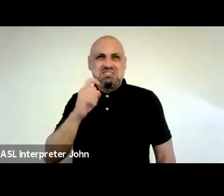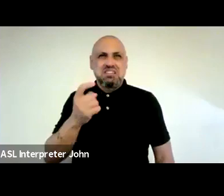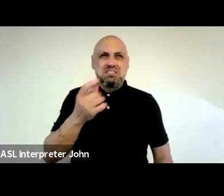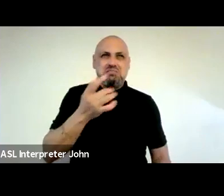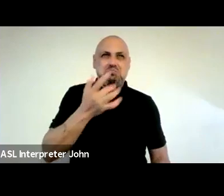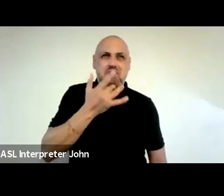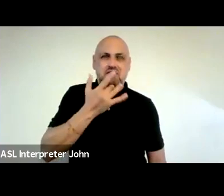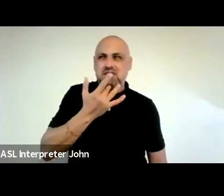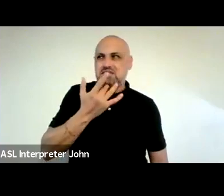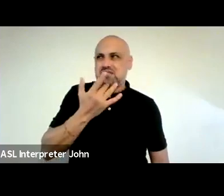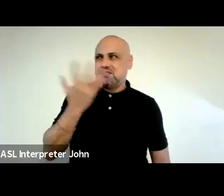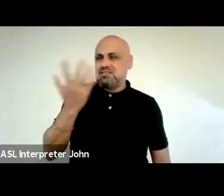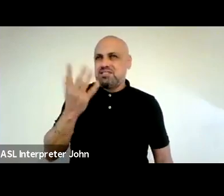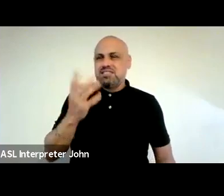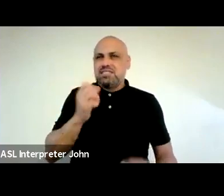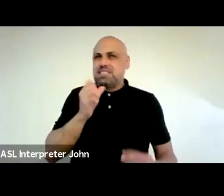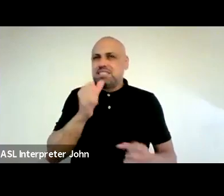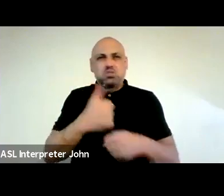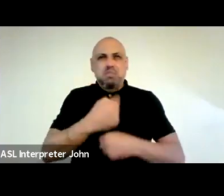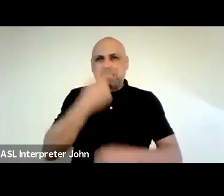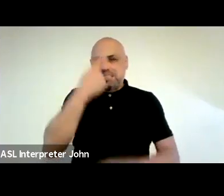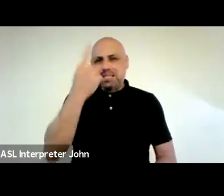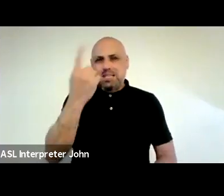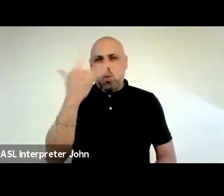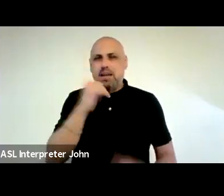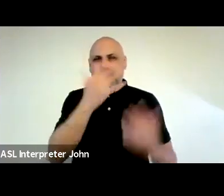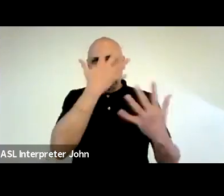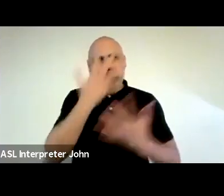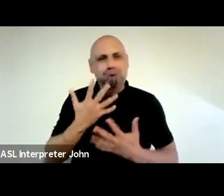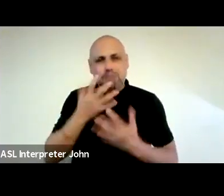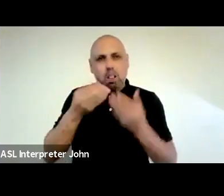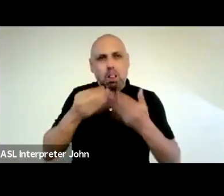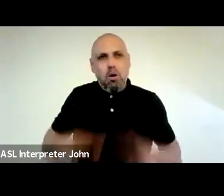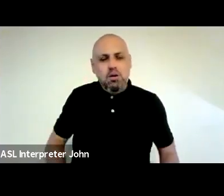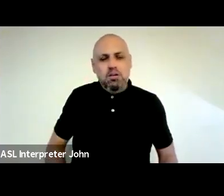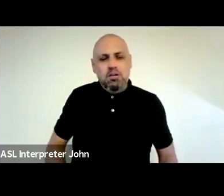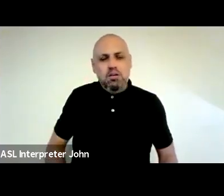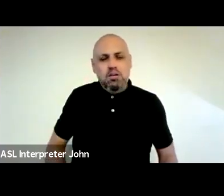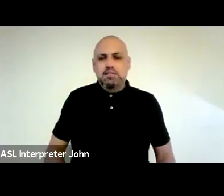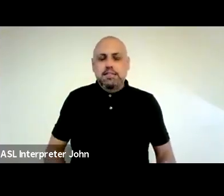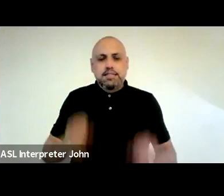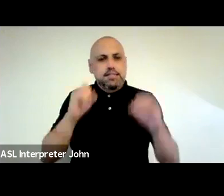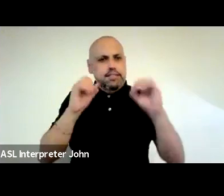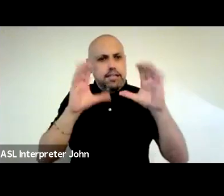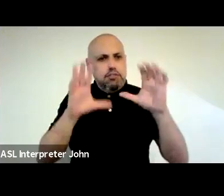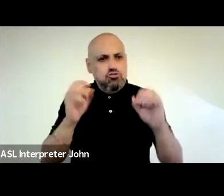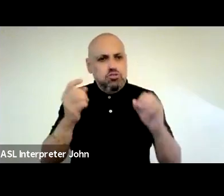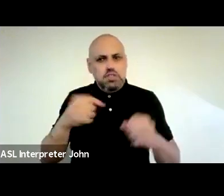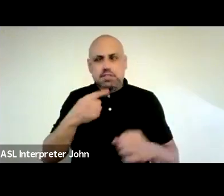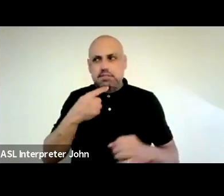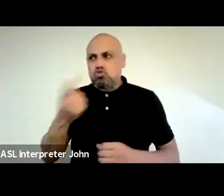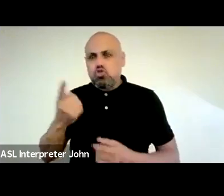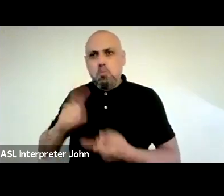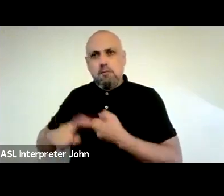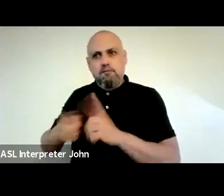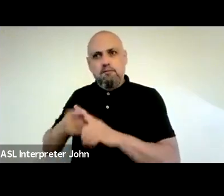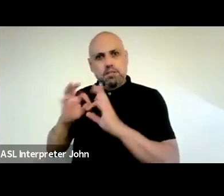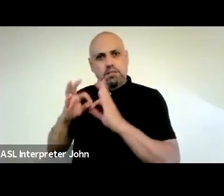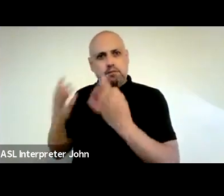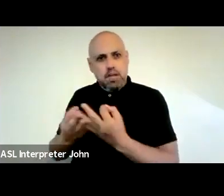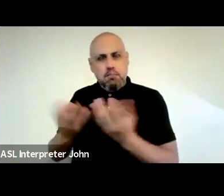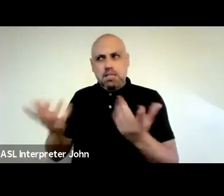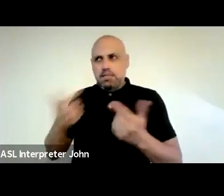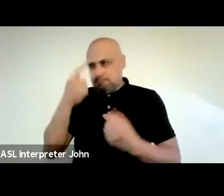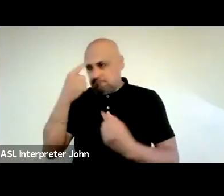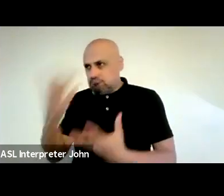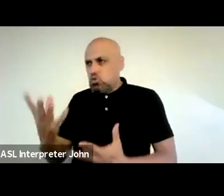just grieve the loss? What was fascinating was that as soon as I told my family and friends that I was going to pursue living as a